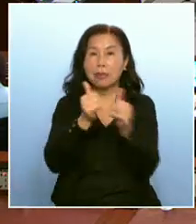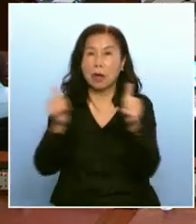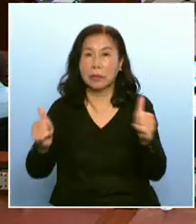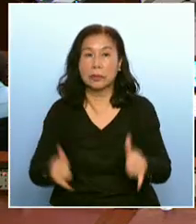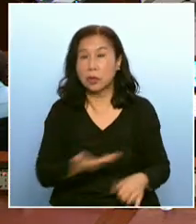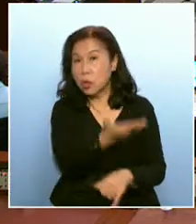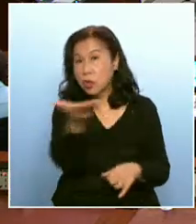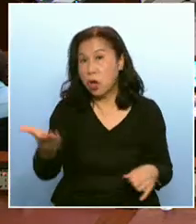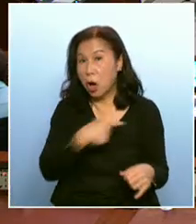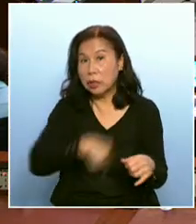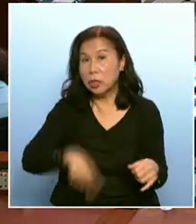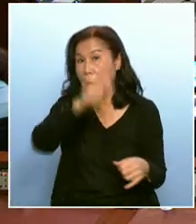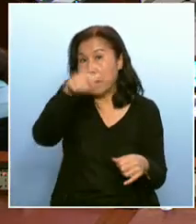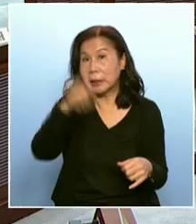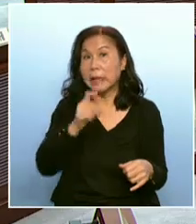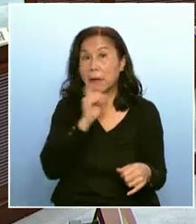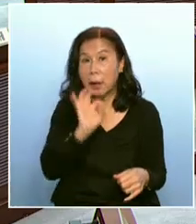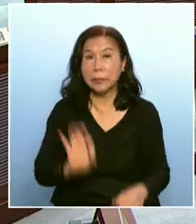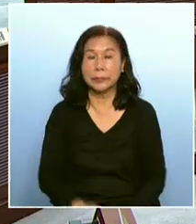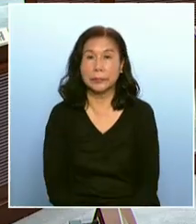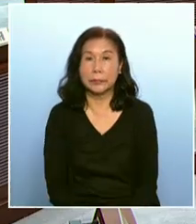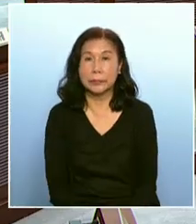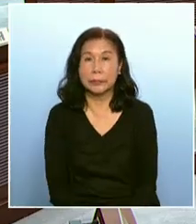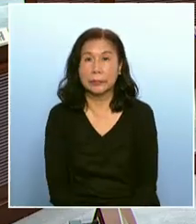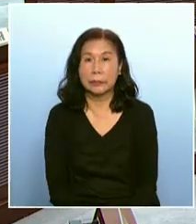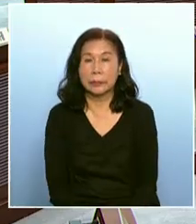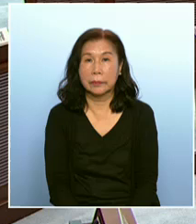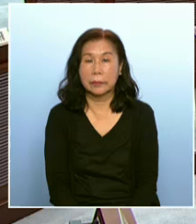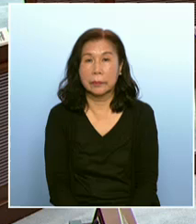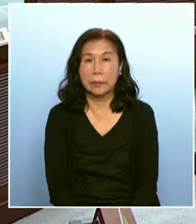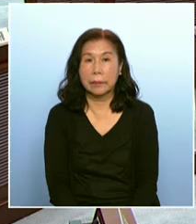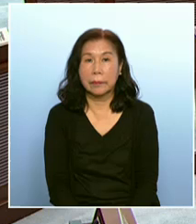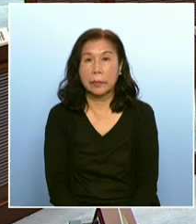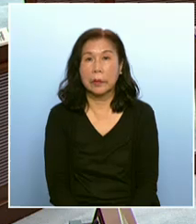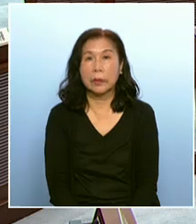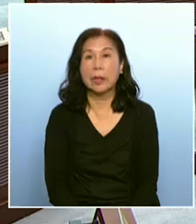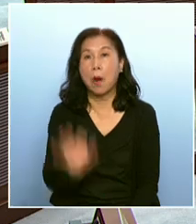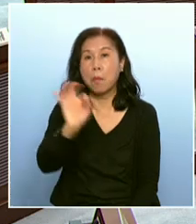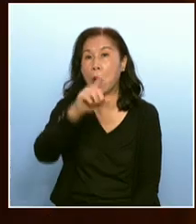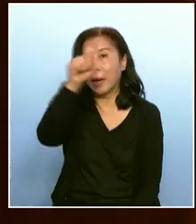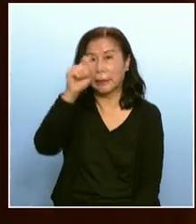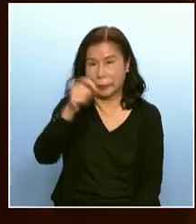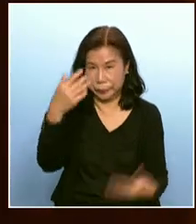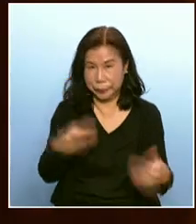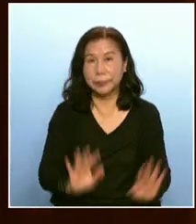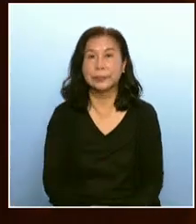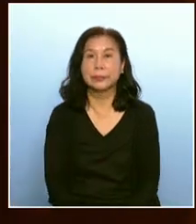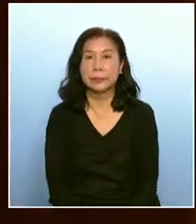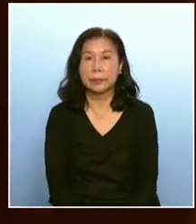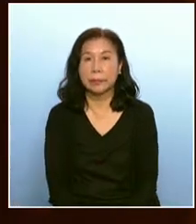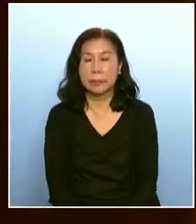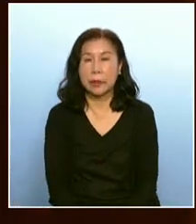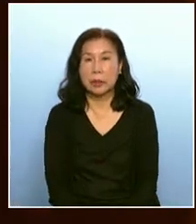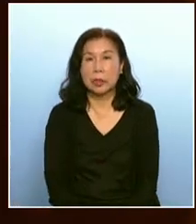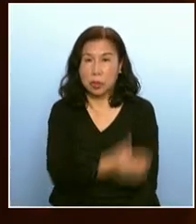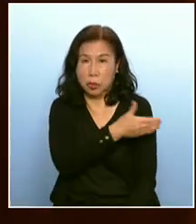have stamped on the ballot paper and folded the paper, I'll ask members of the press and members of the public to return to the room. Do members have any